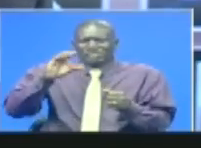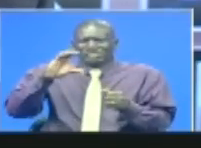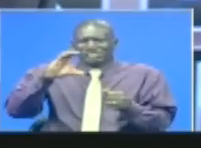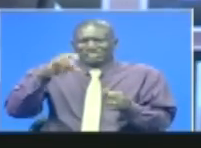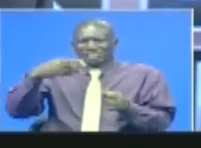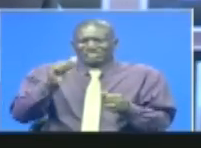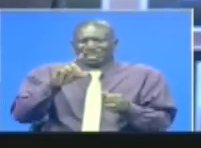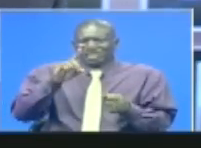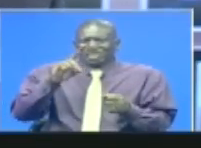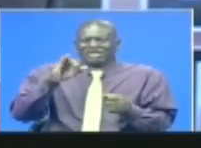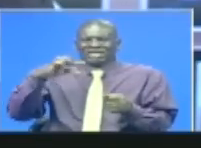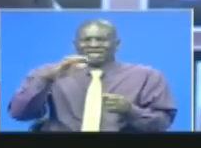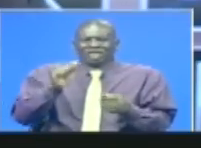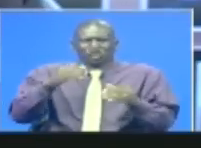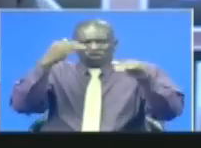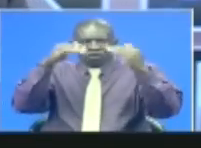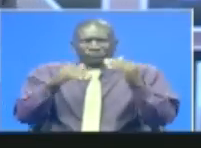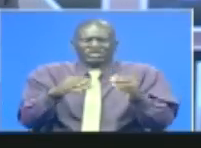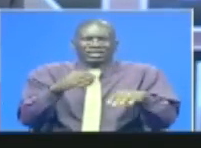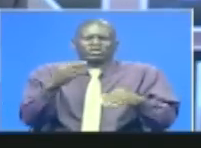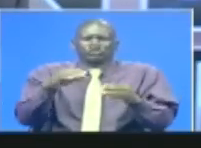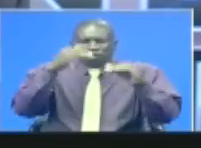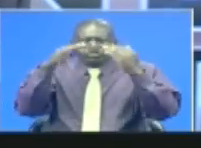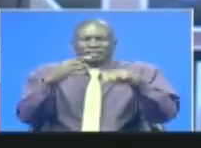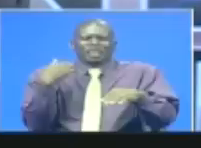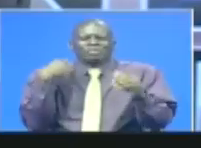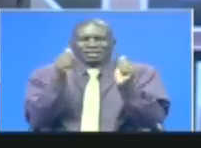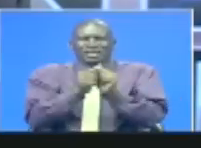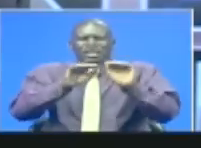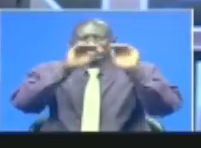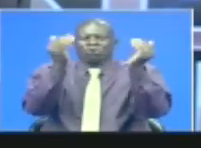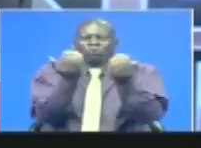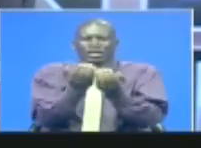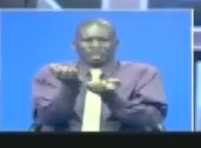Punjab, is university number 10 in the world in commerce.